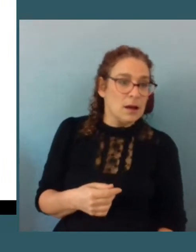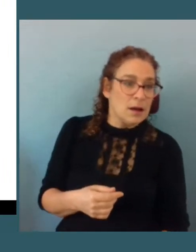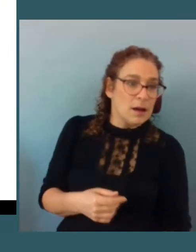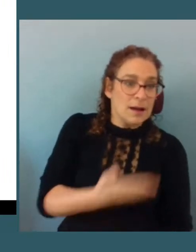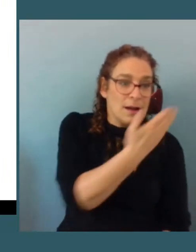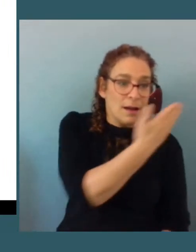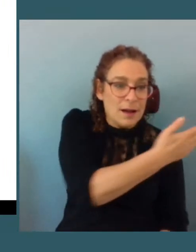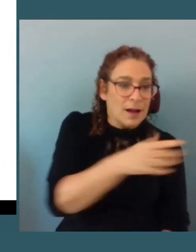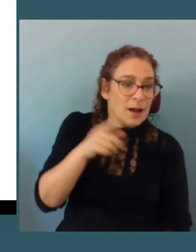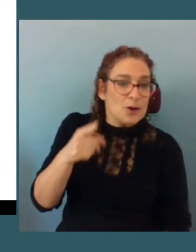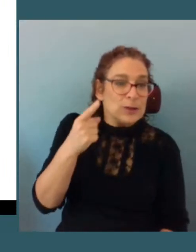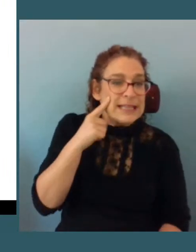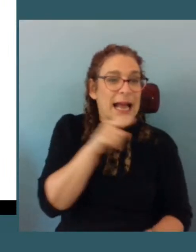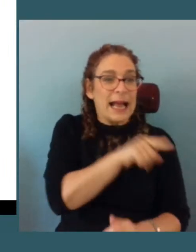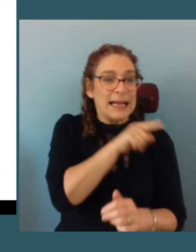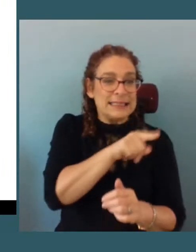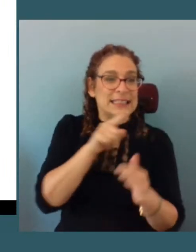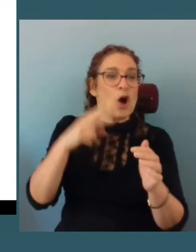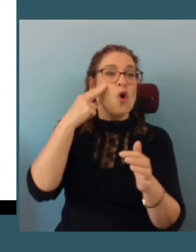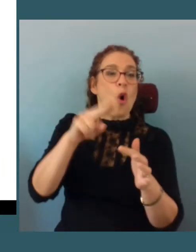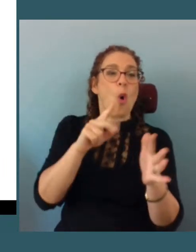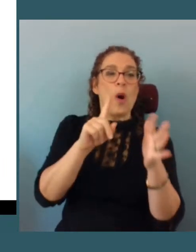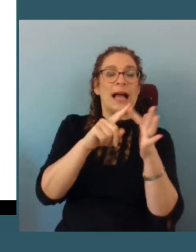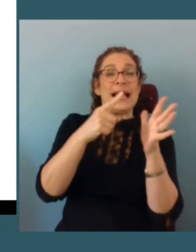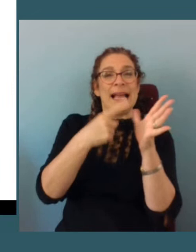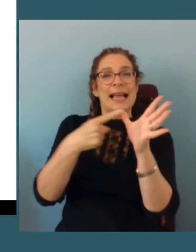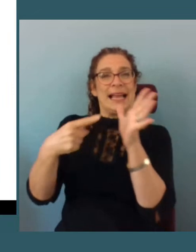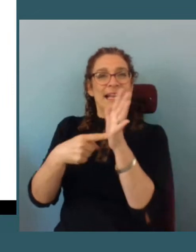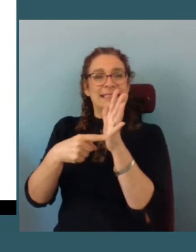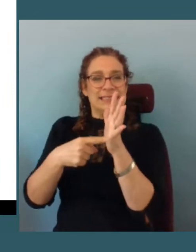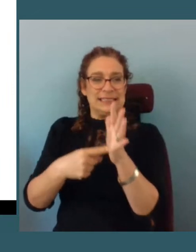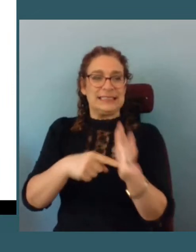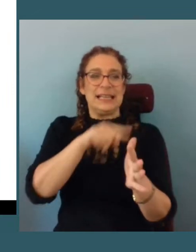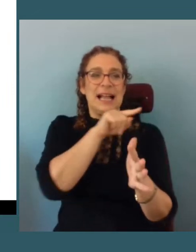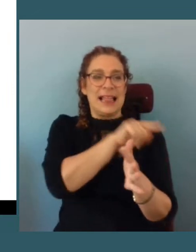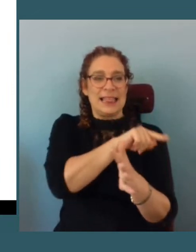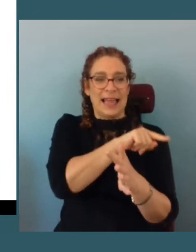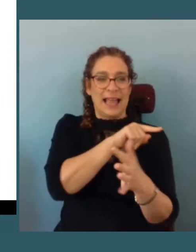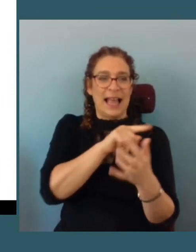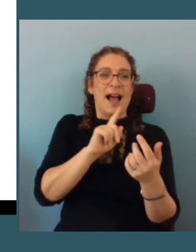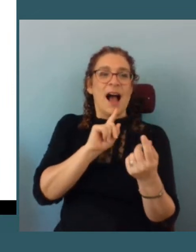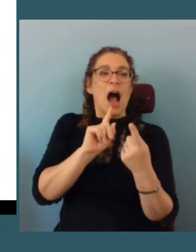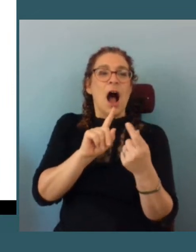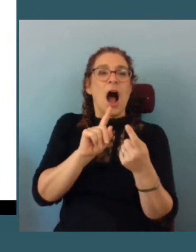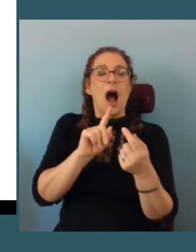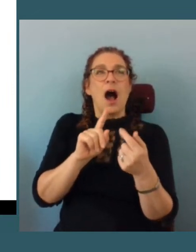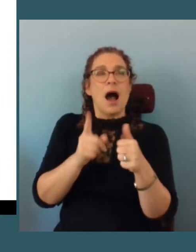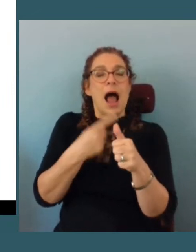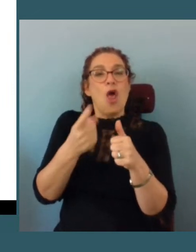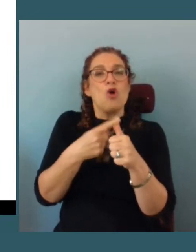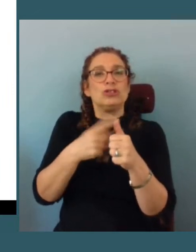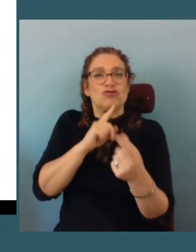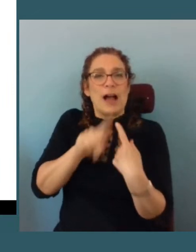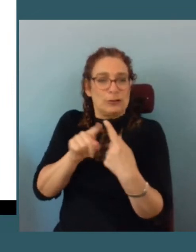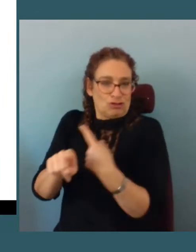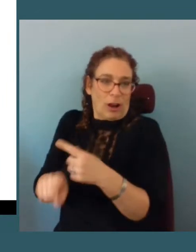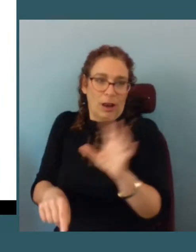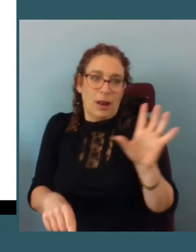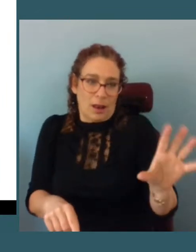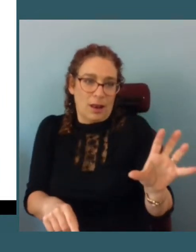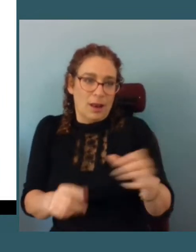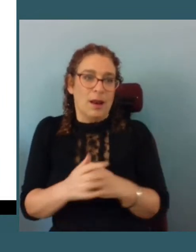allergic reaction, the eater's history. And really, I think the most important thing is, number one, to think about the